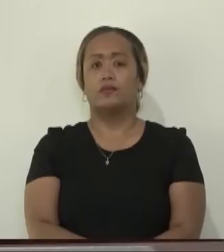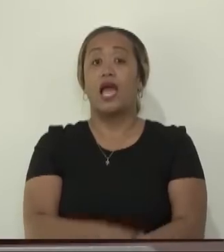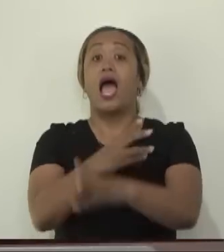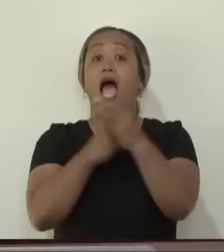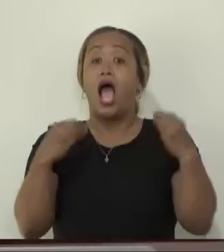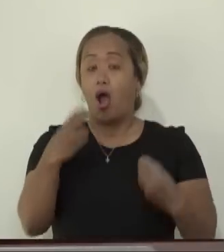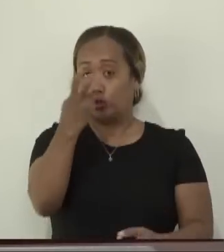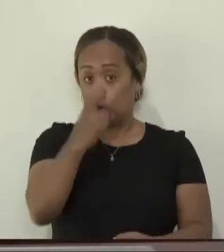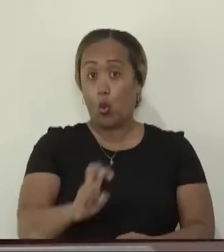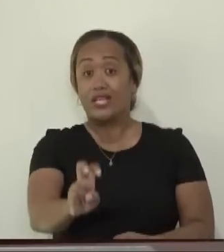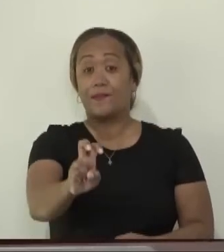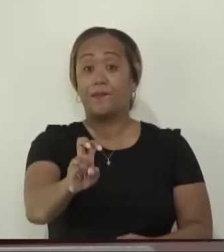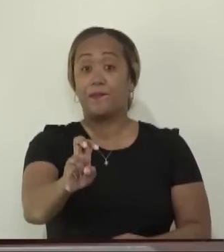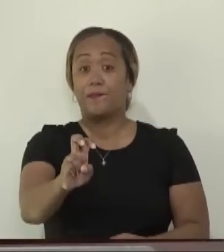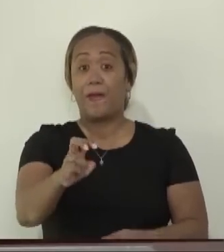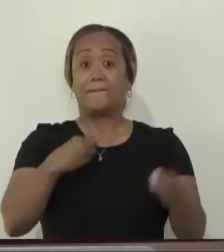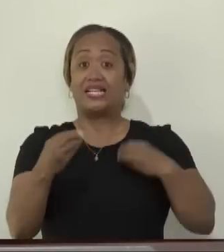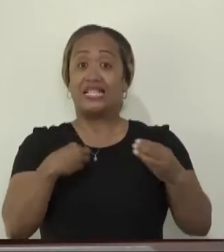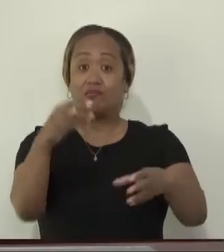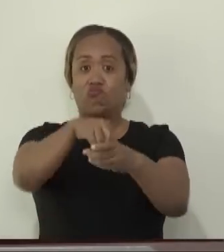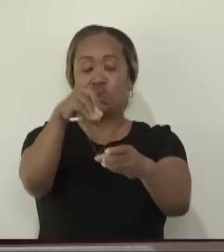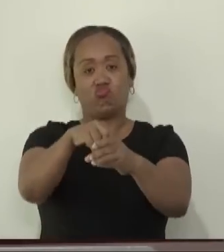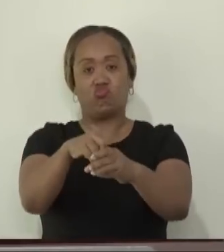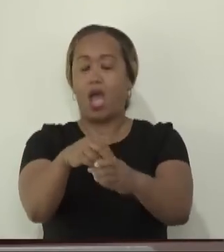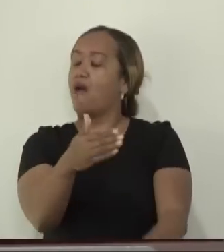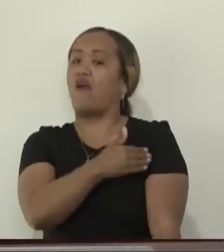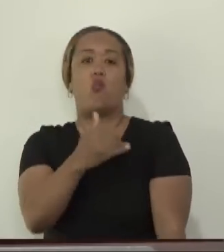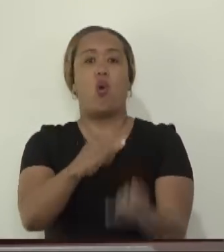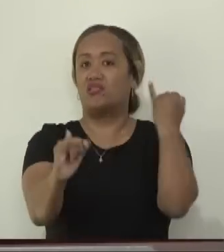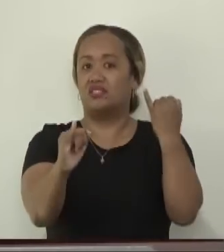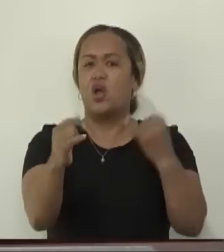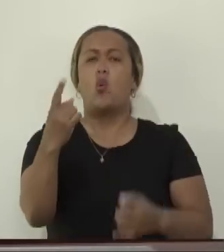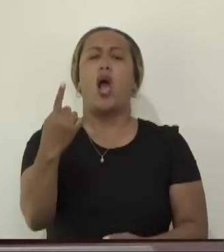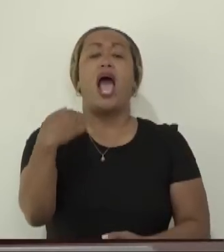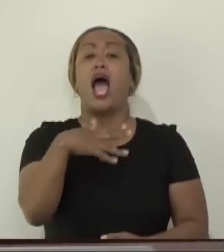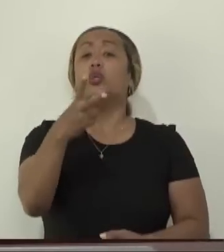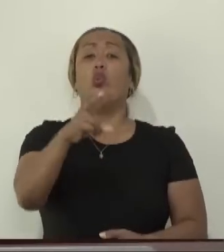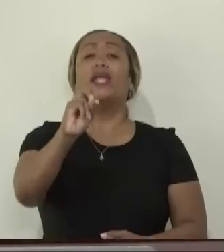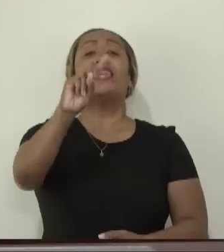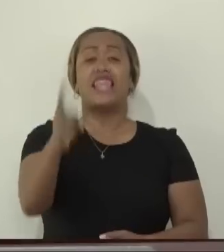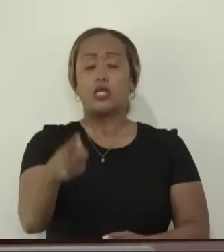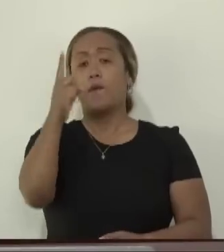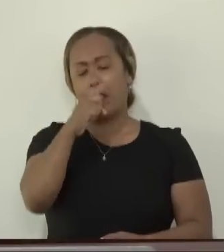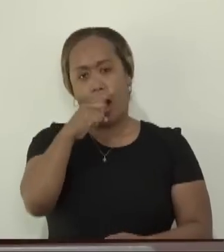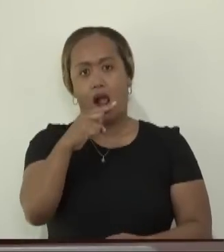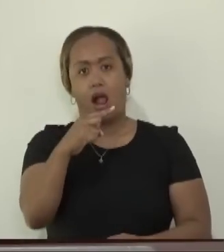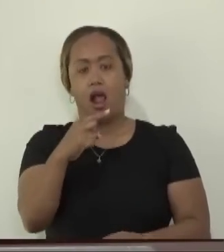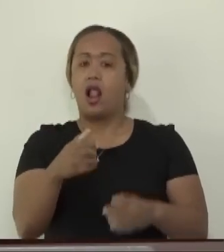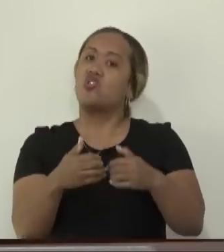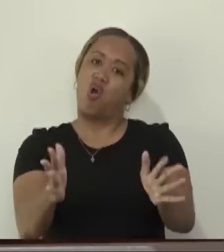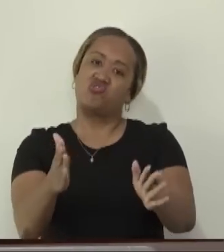Our tourism industry was the most affected. More than 120,000 people lost